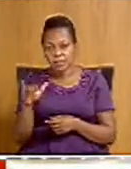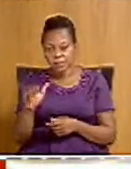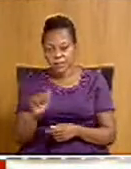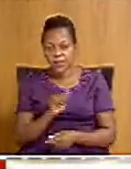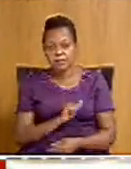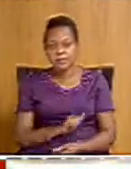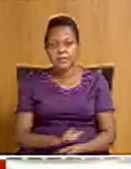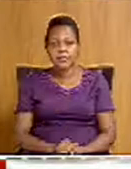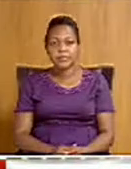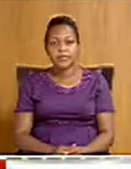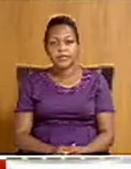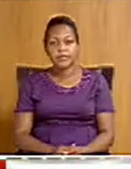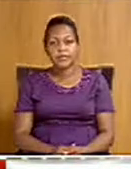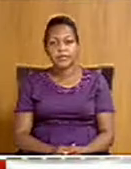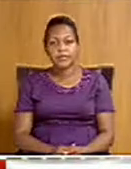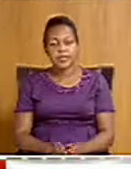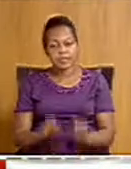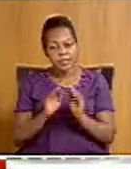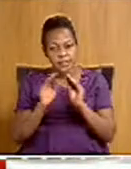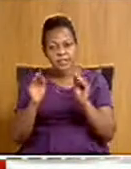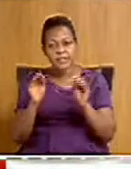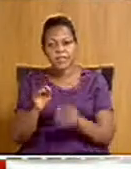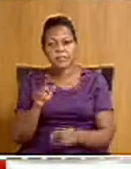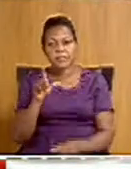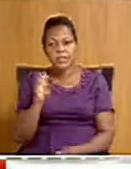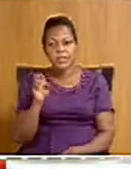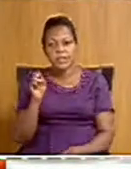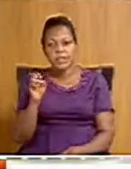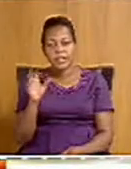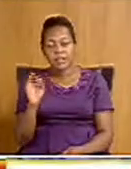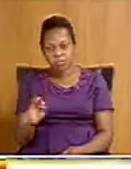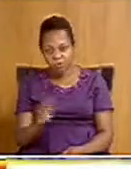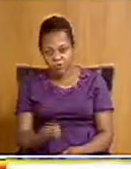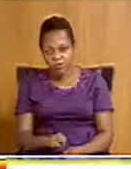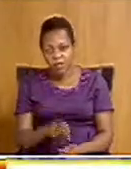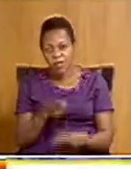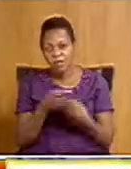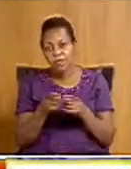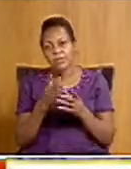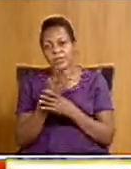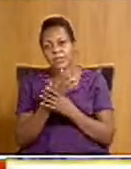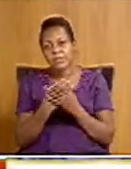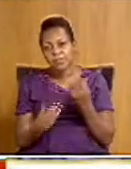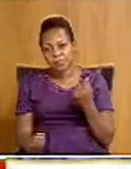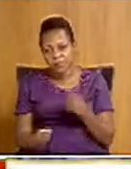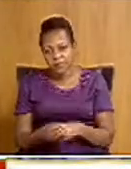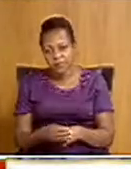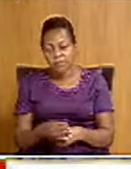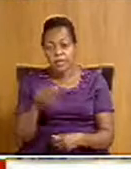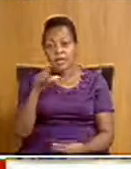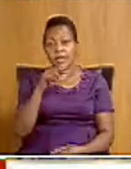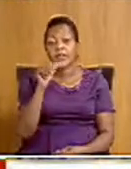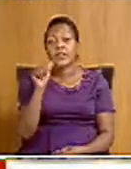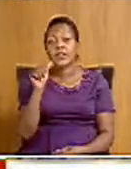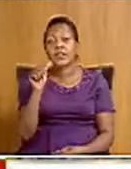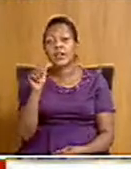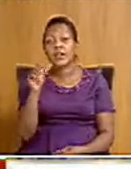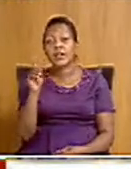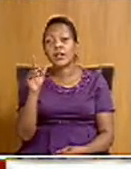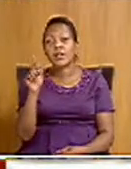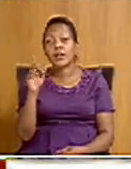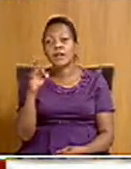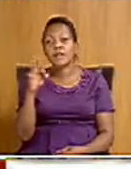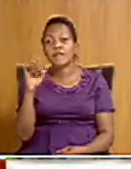We were let down by Muammar Gaddafi,